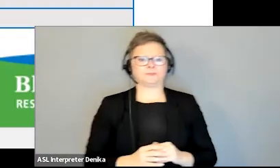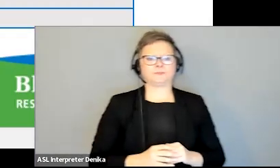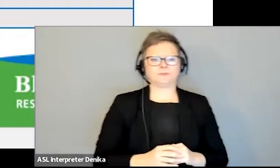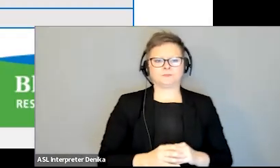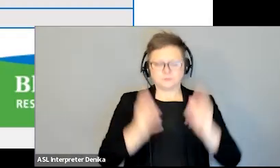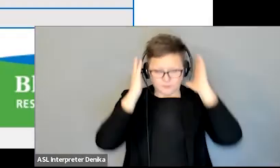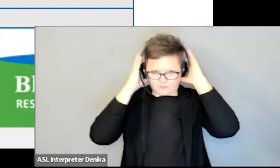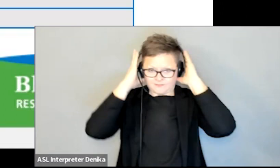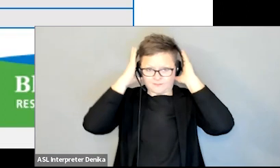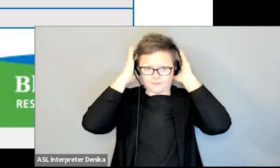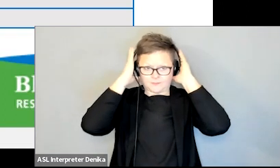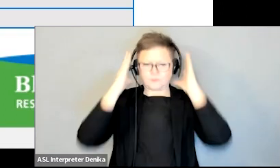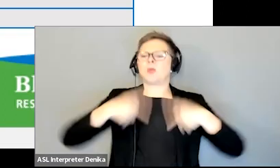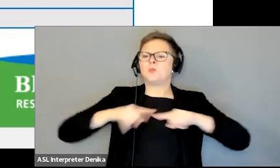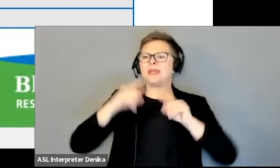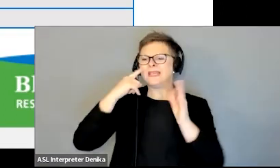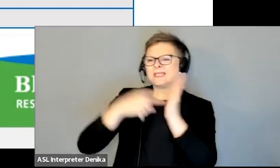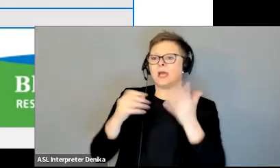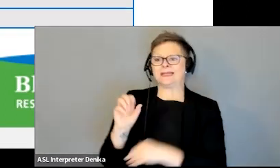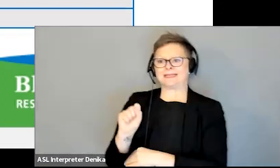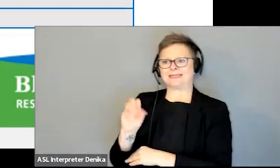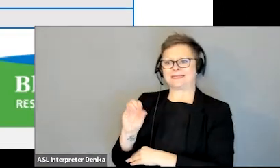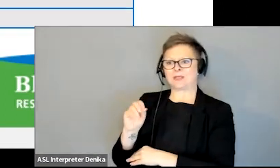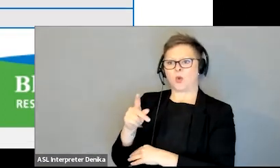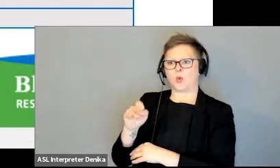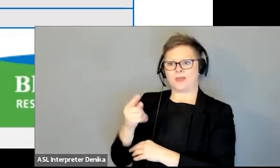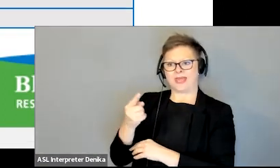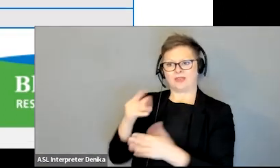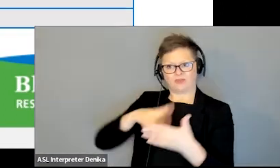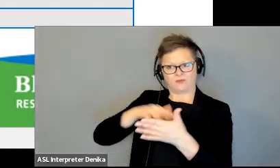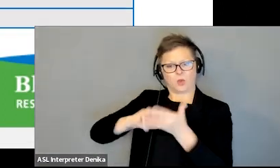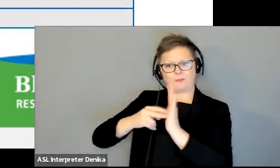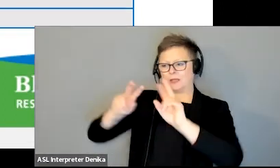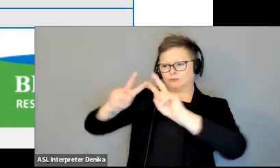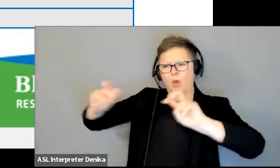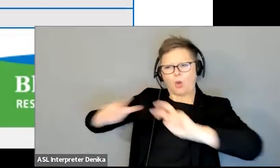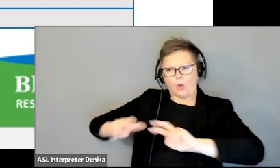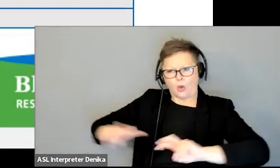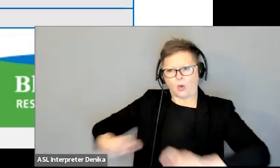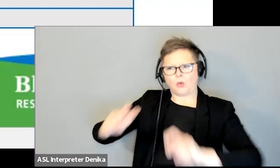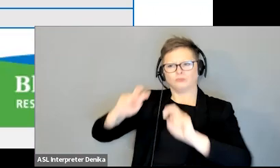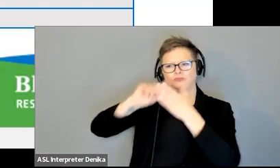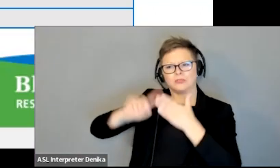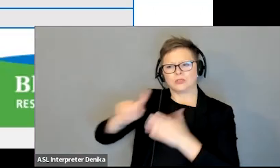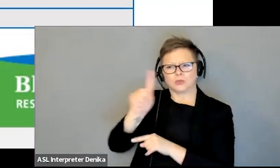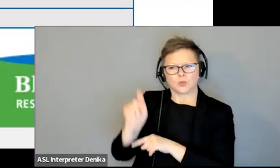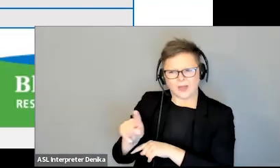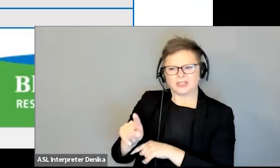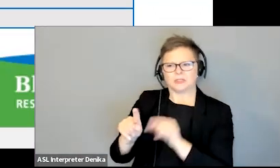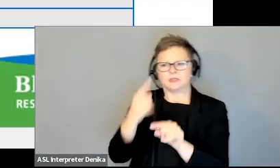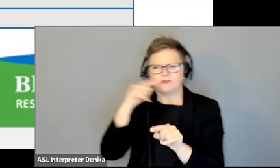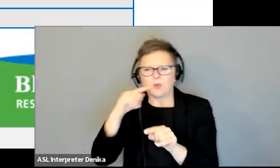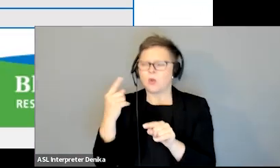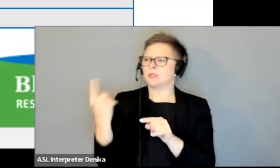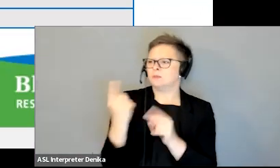So we chose to do a scoping review because this type of review is usually best suited to addressing exploratory research questions on a novel topic or an